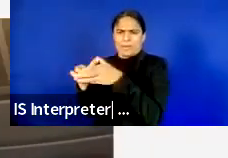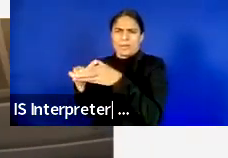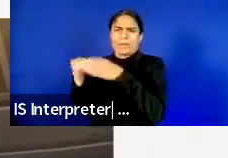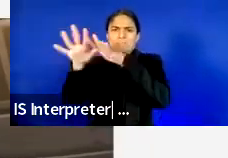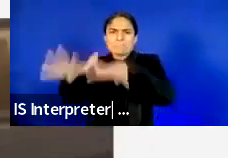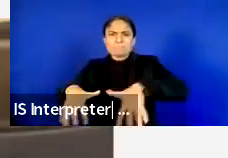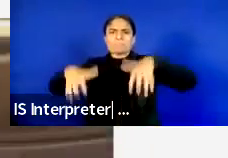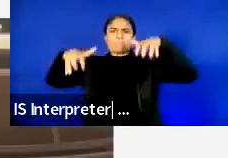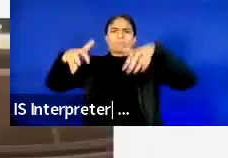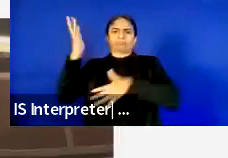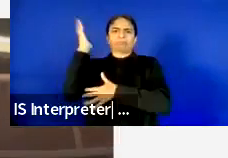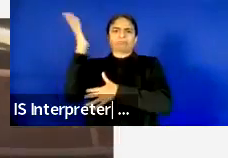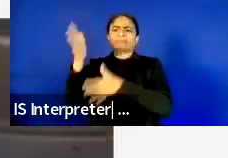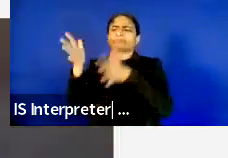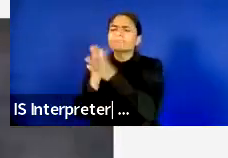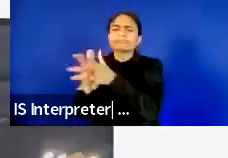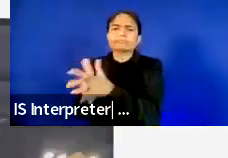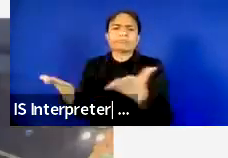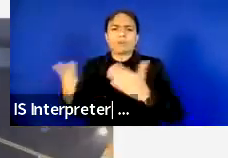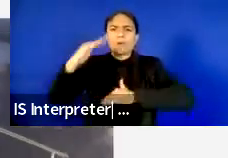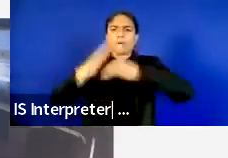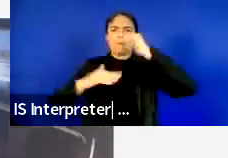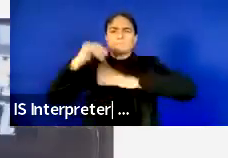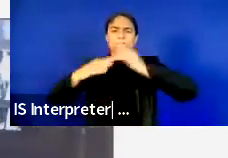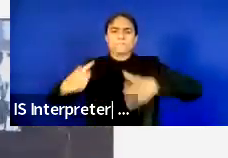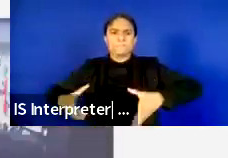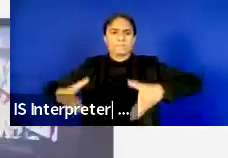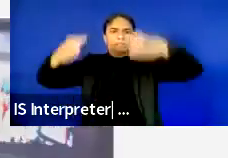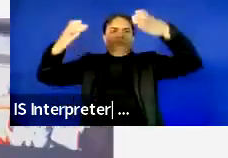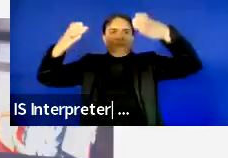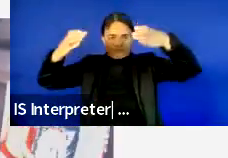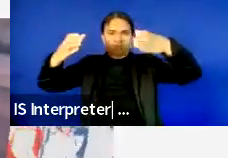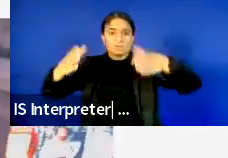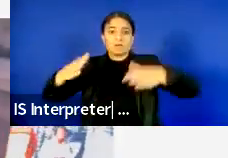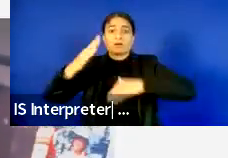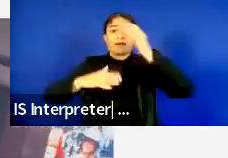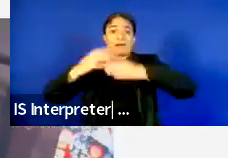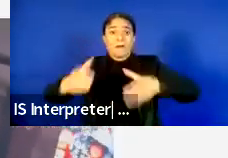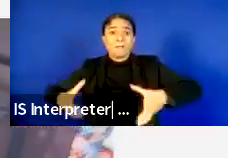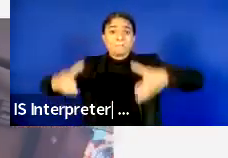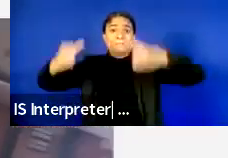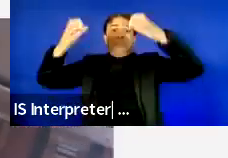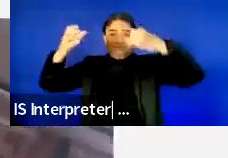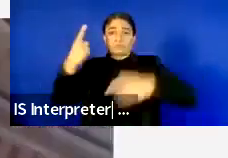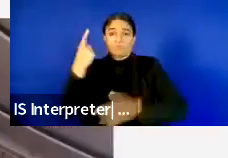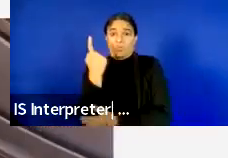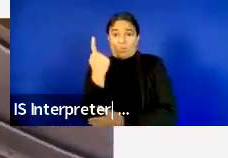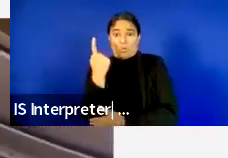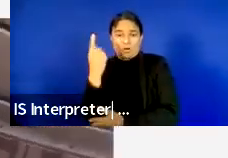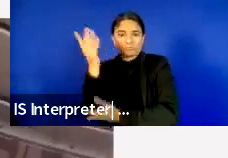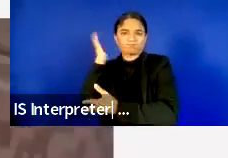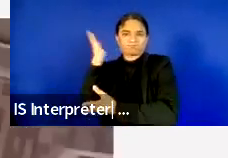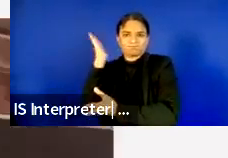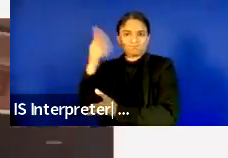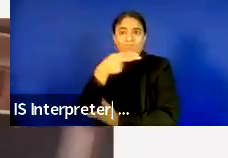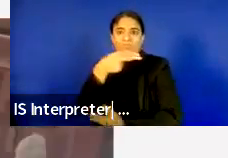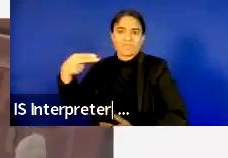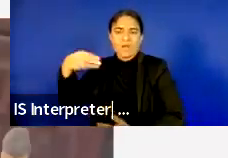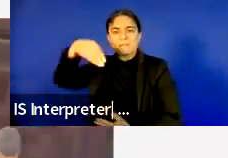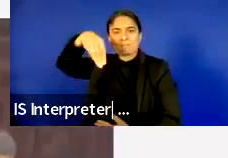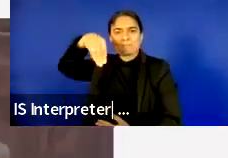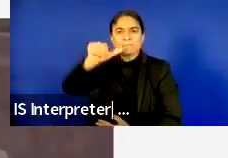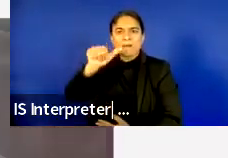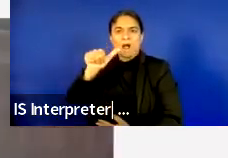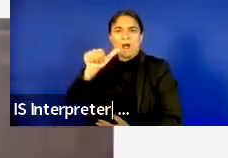one of the speakers is Marianhel, the executive director of Women Enabled International,